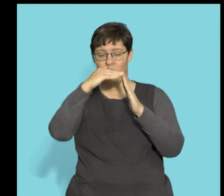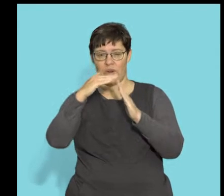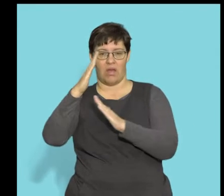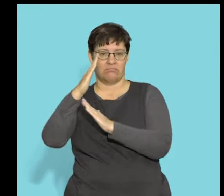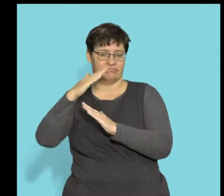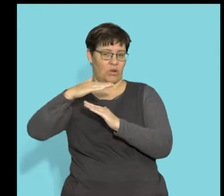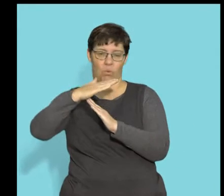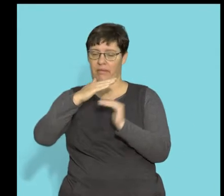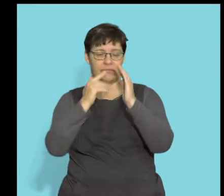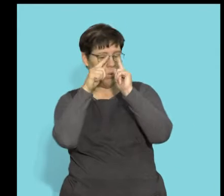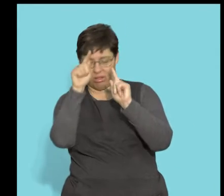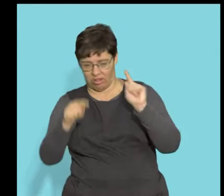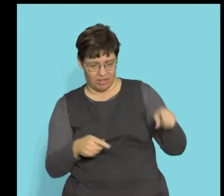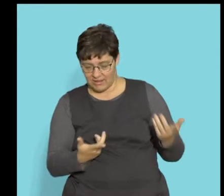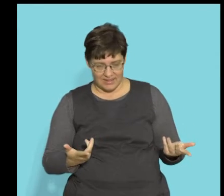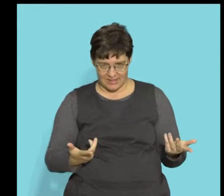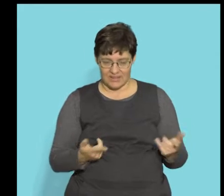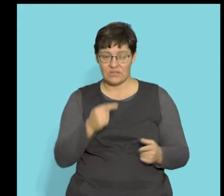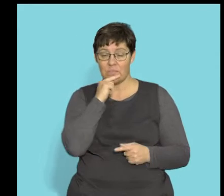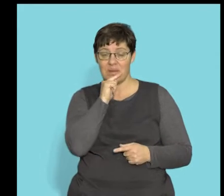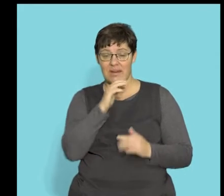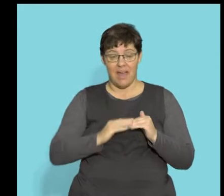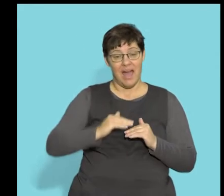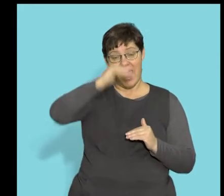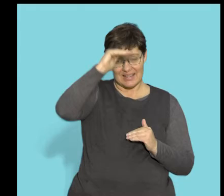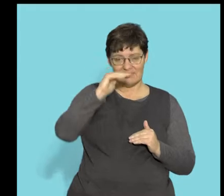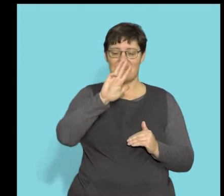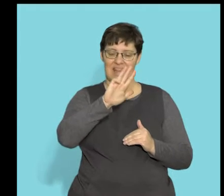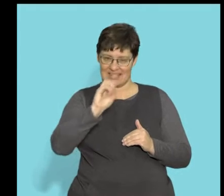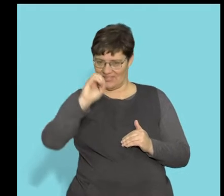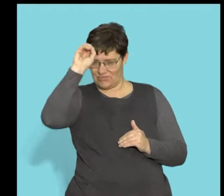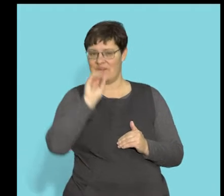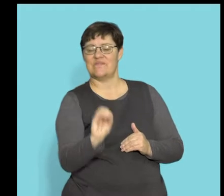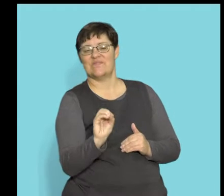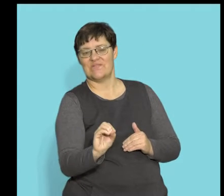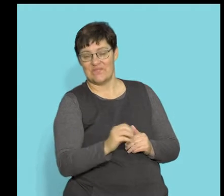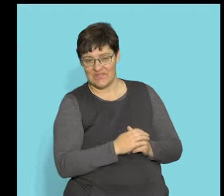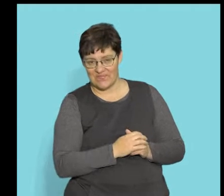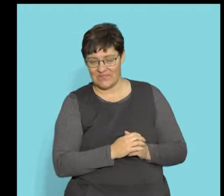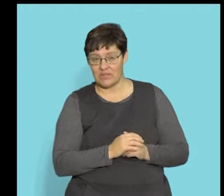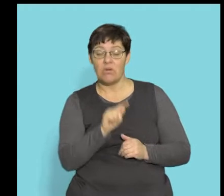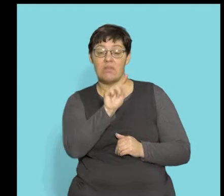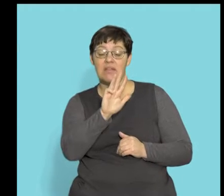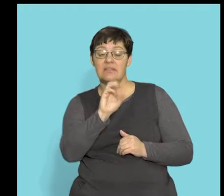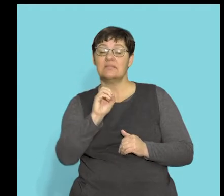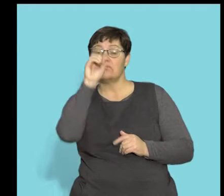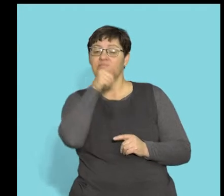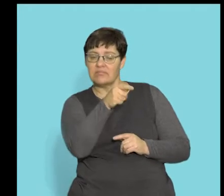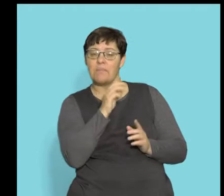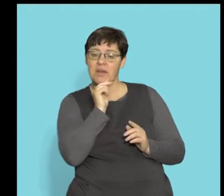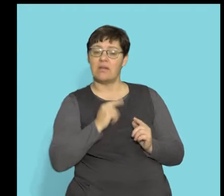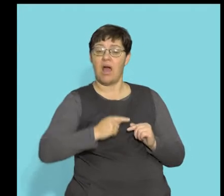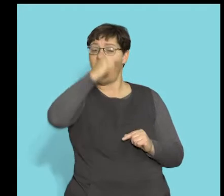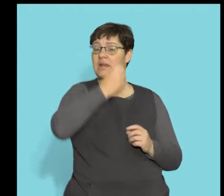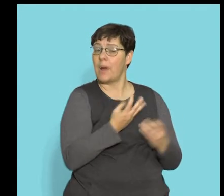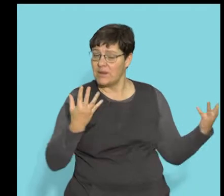their corners, so that means that this height present over here is perpendicular to the base. So the perpendicular